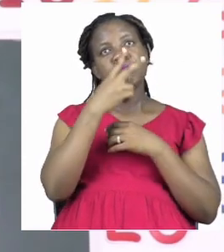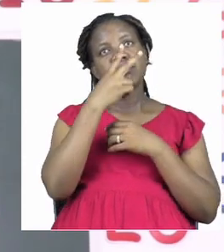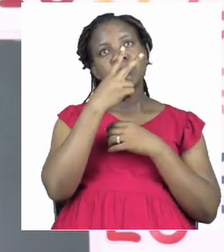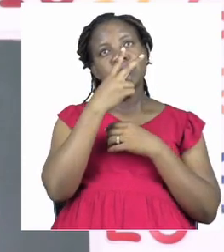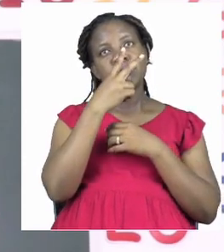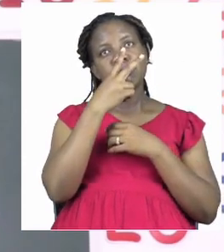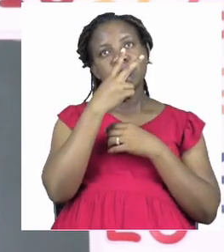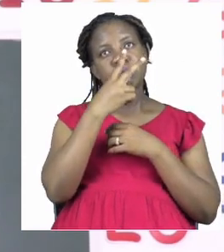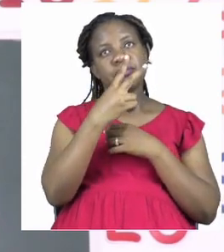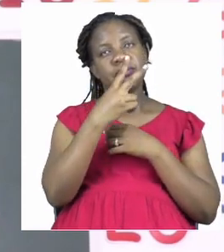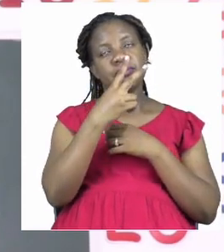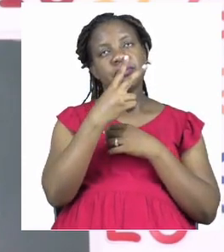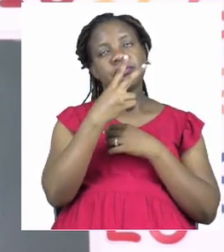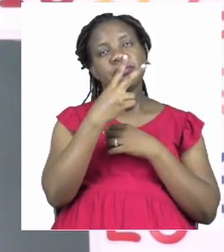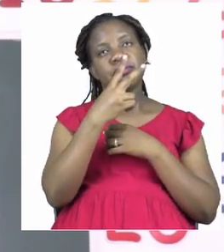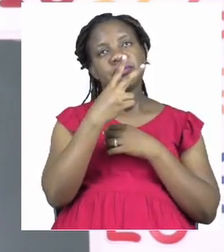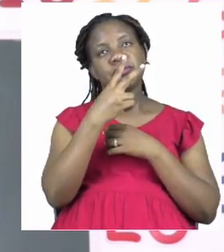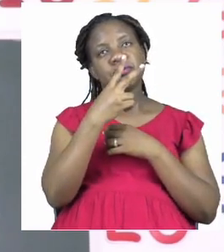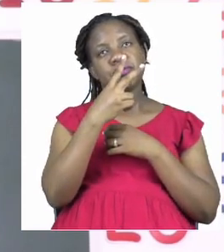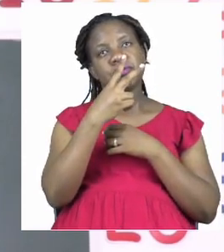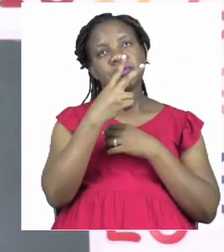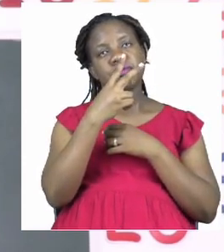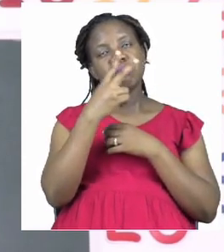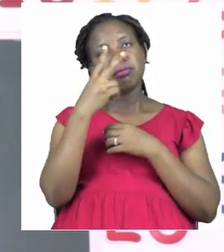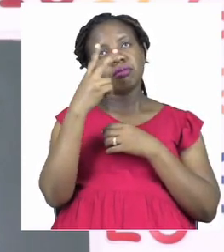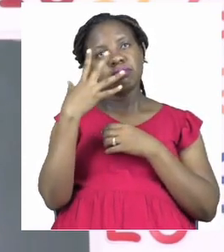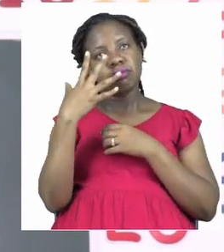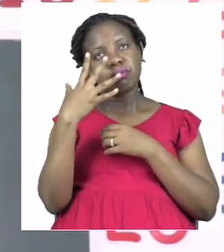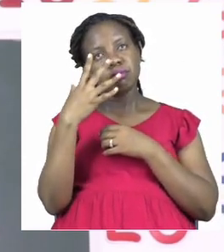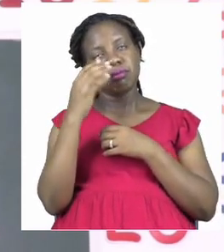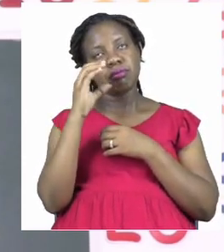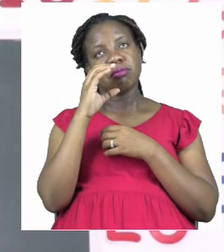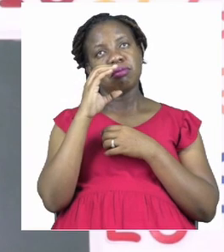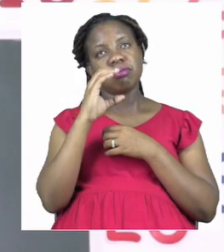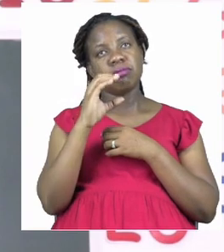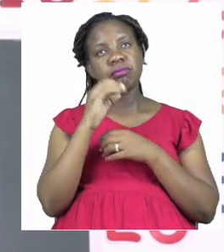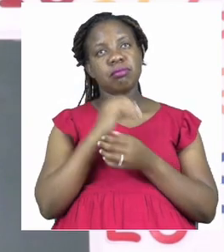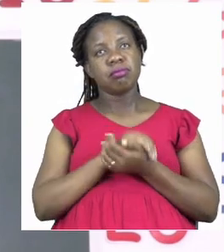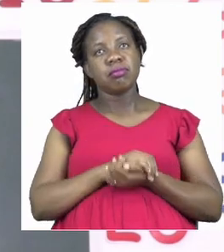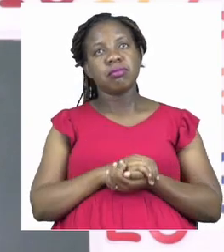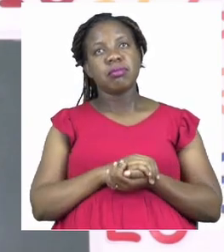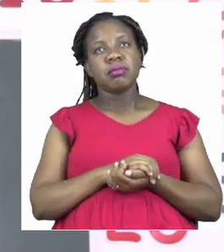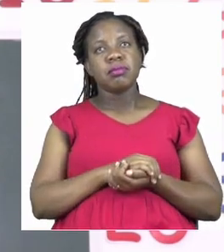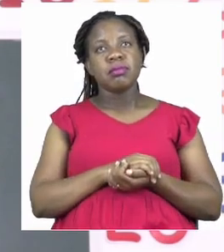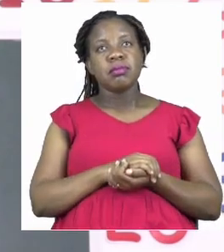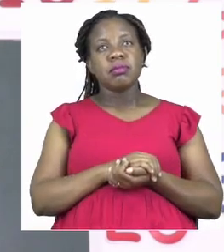plus our 20 cents, the ones we counted before.